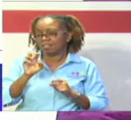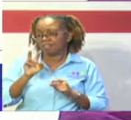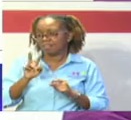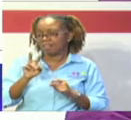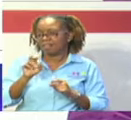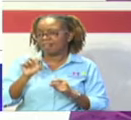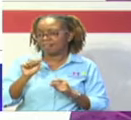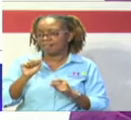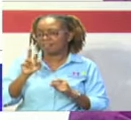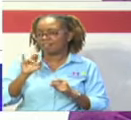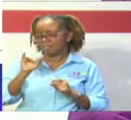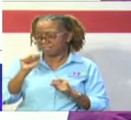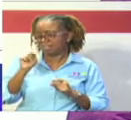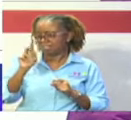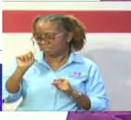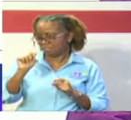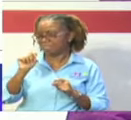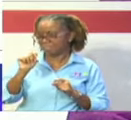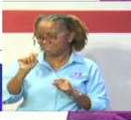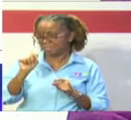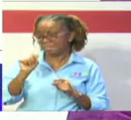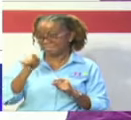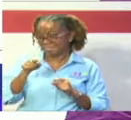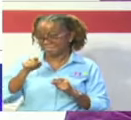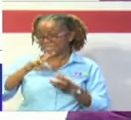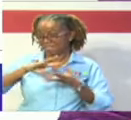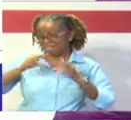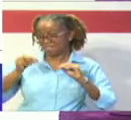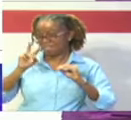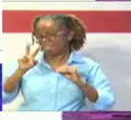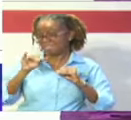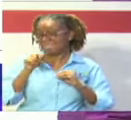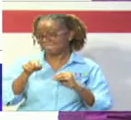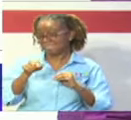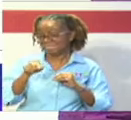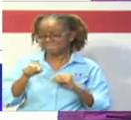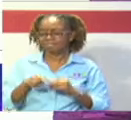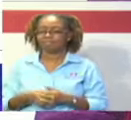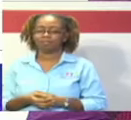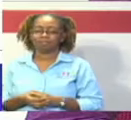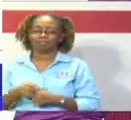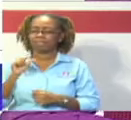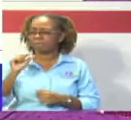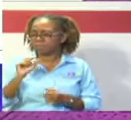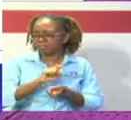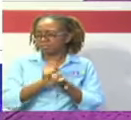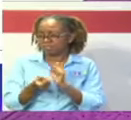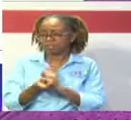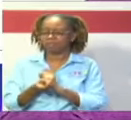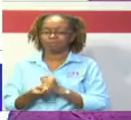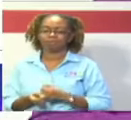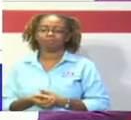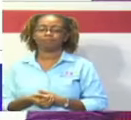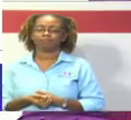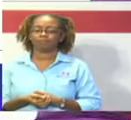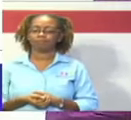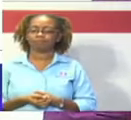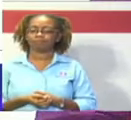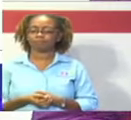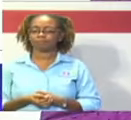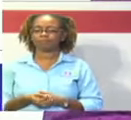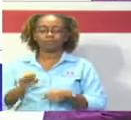most mutations have little or no effect on the properties of a virus, so that the what we call the lineages of the